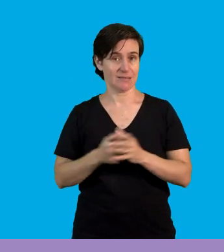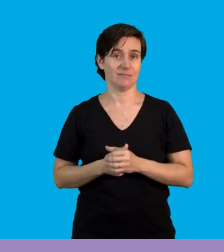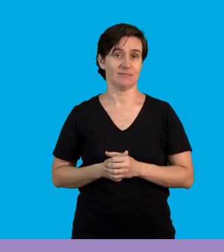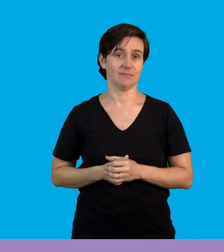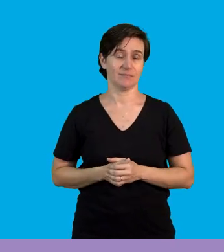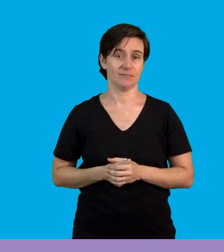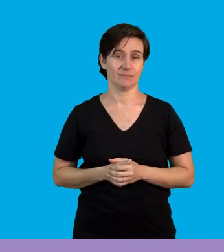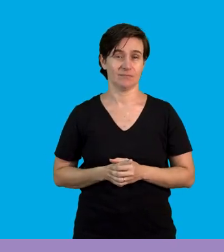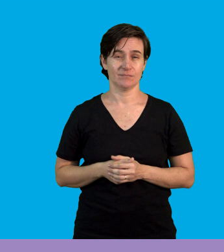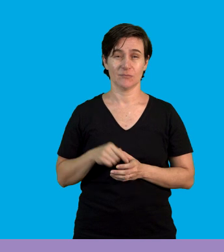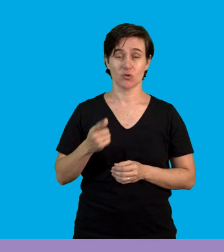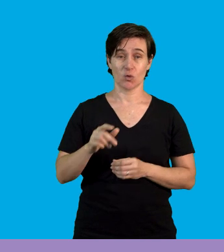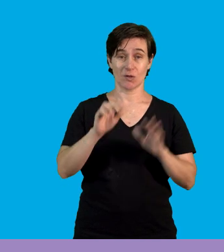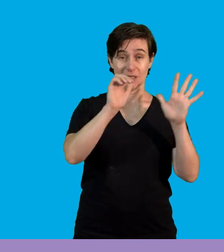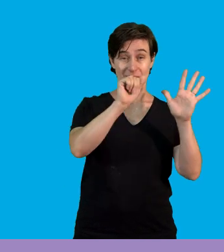10